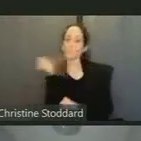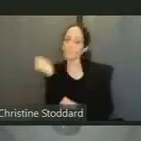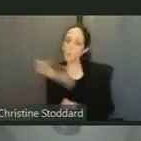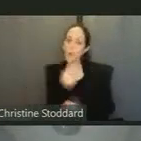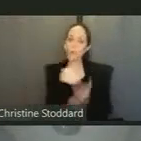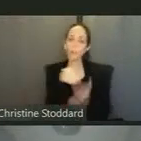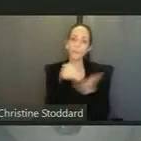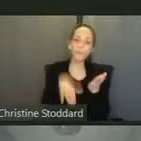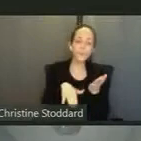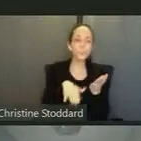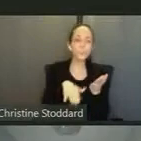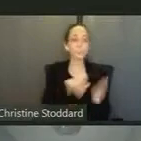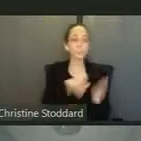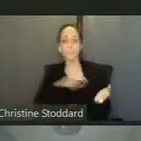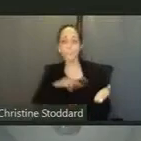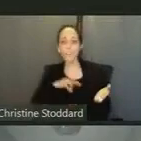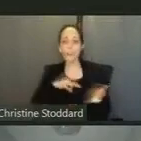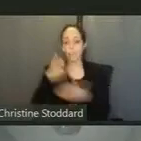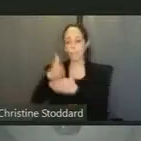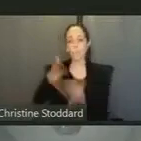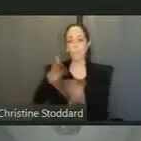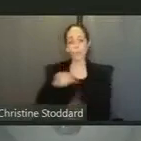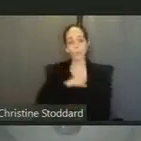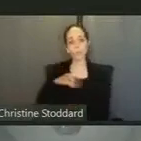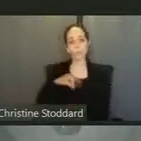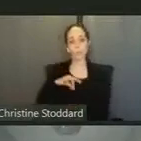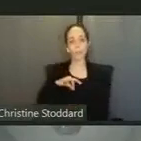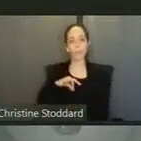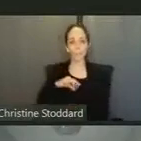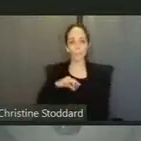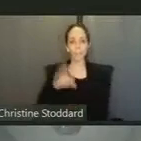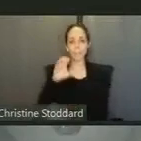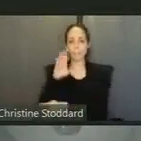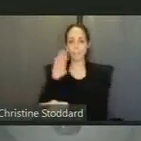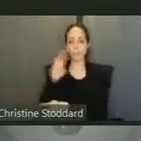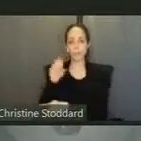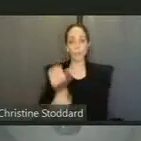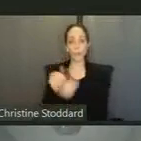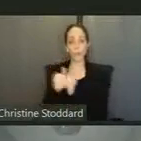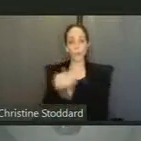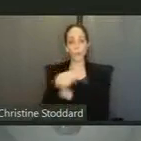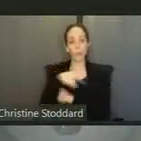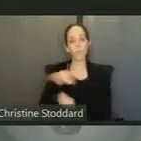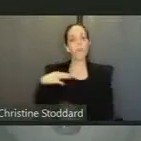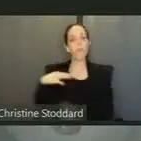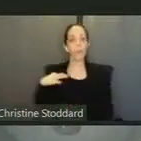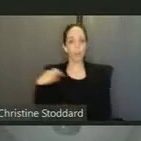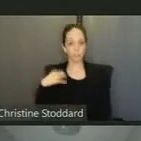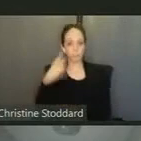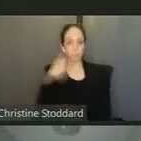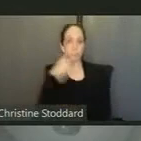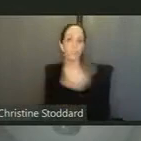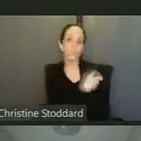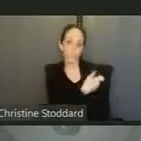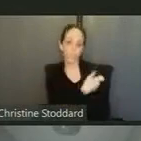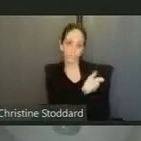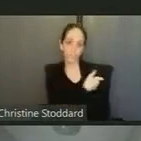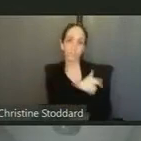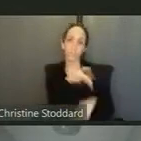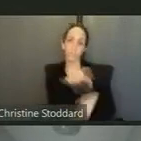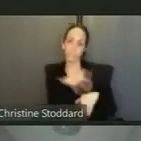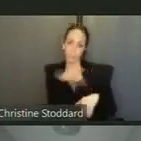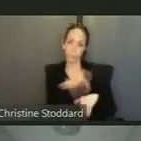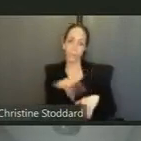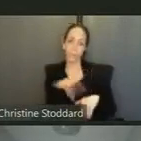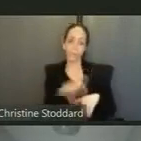staff and partner staff, which would be the CBOs that work with them, are eligible for vaccination. And I